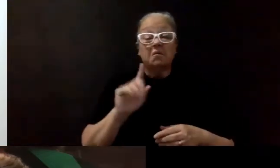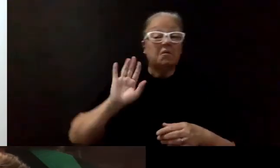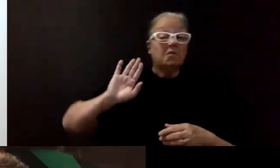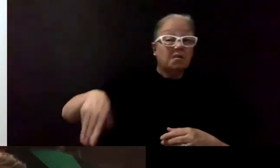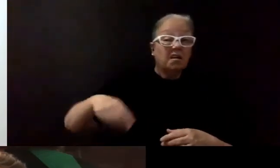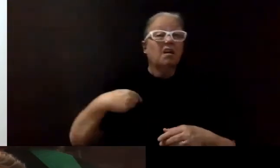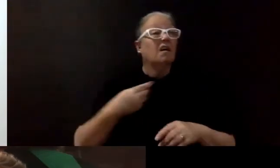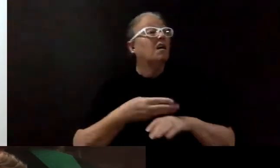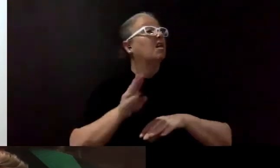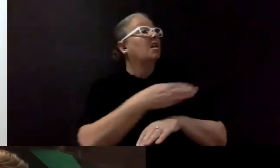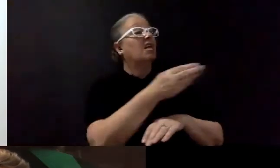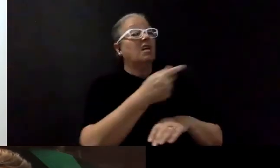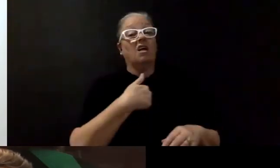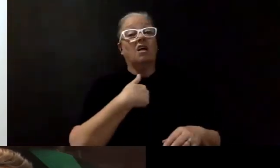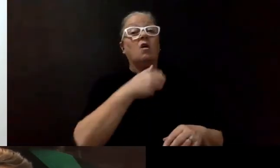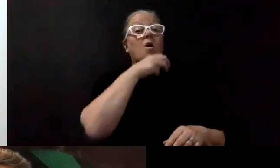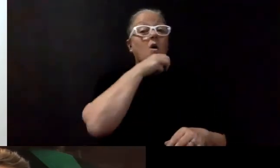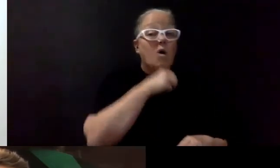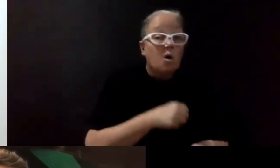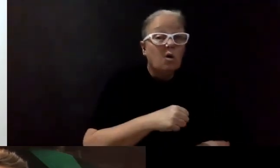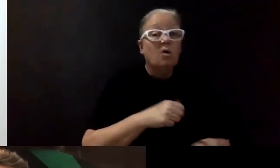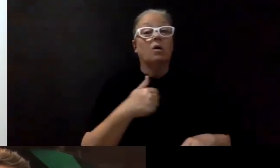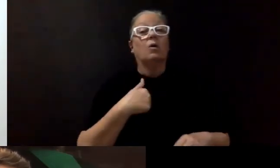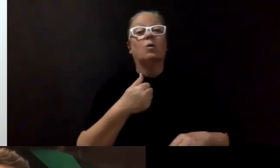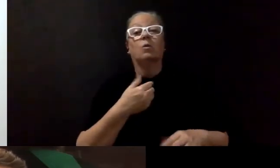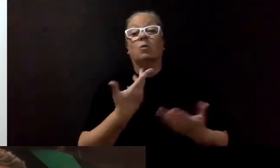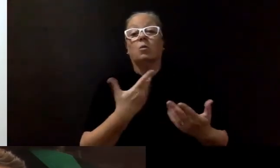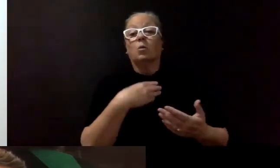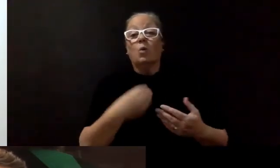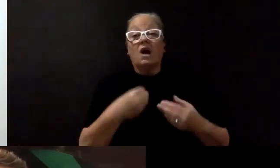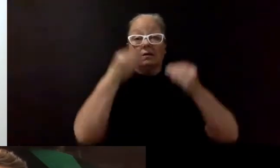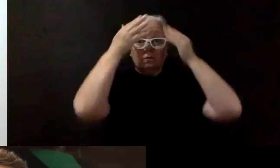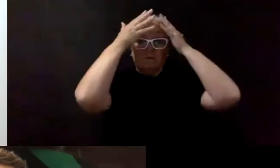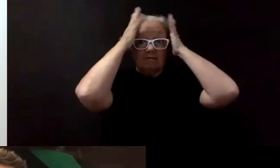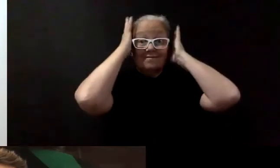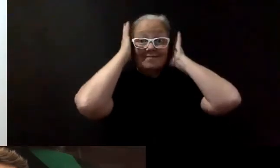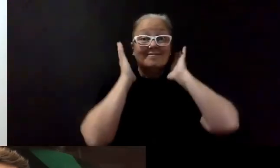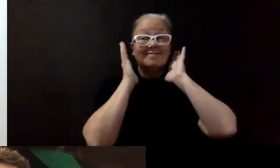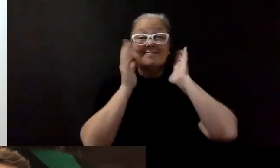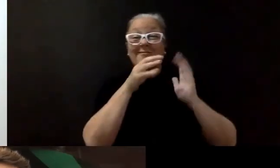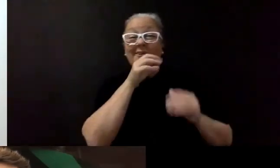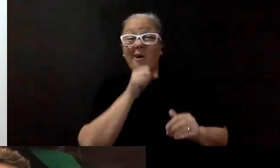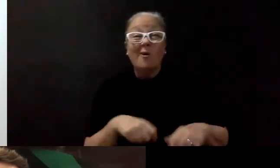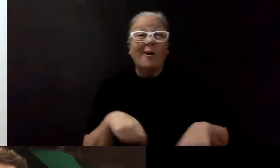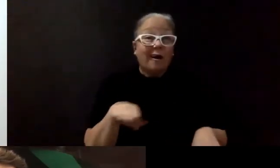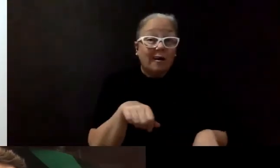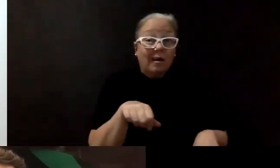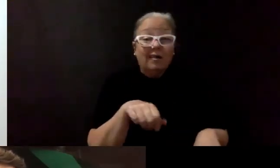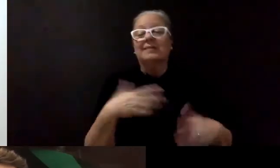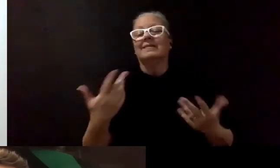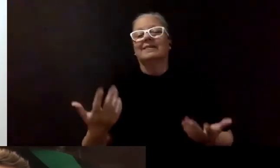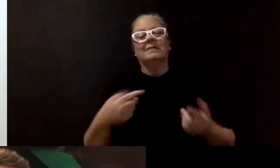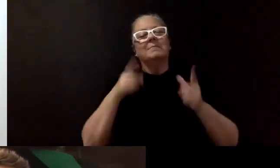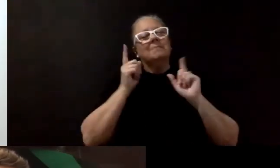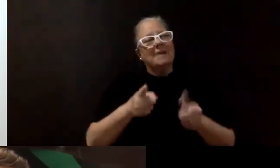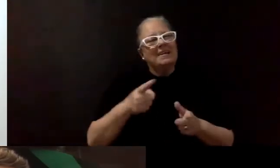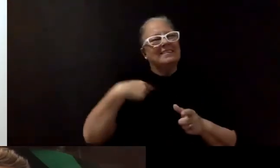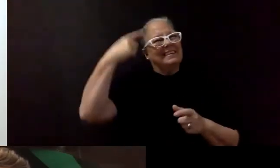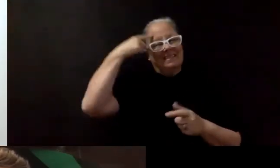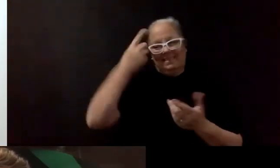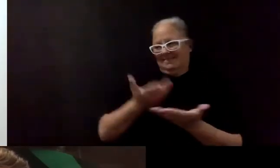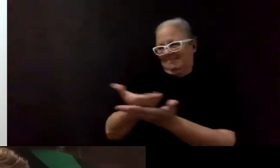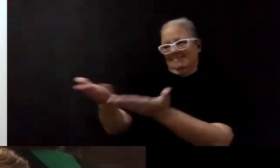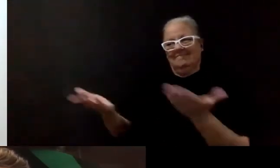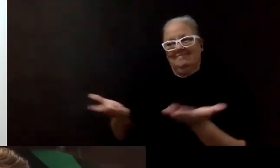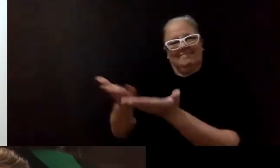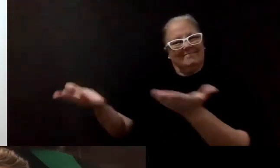old and going grey and not actually knowing what we can do to best serve our community. So really